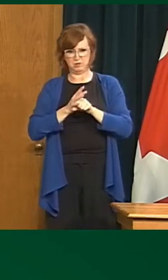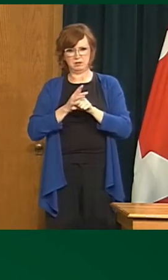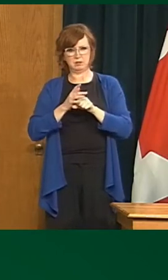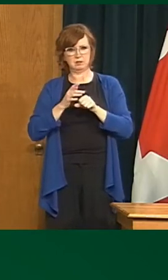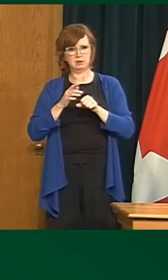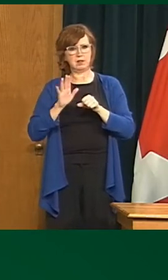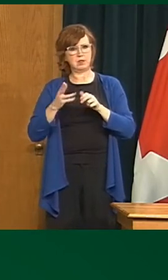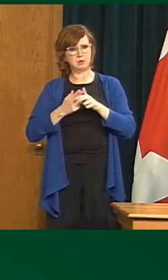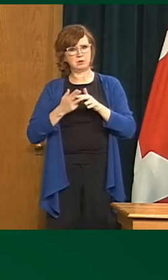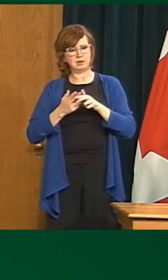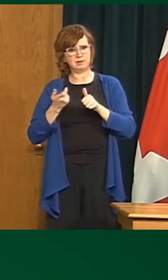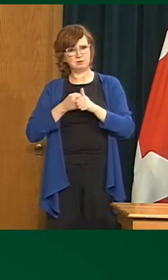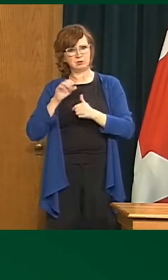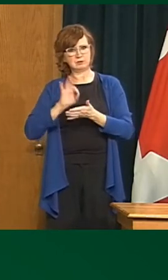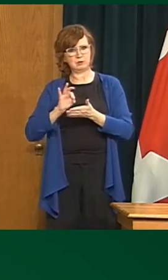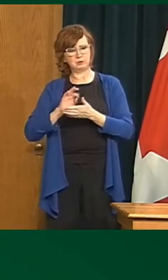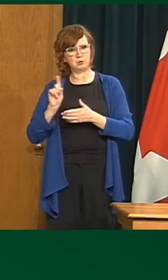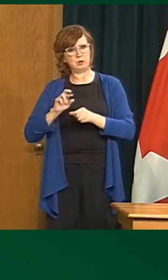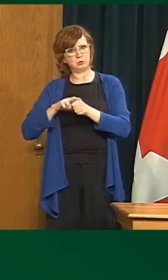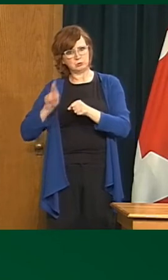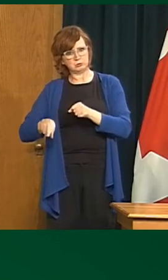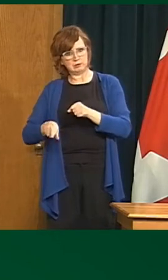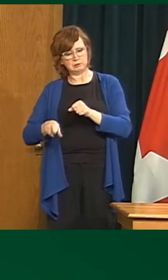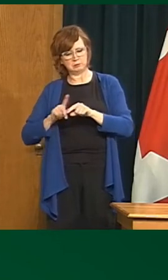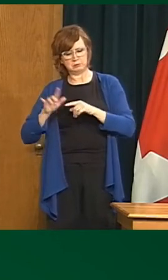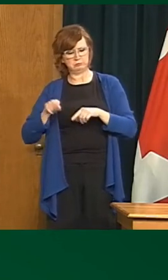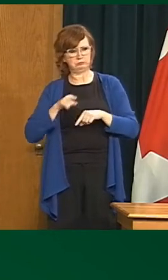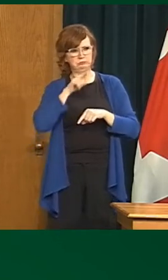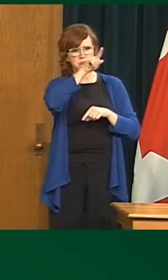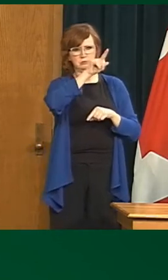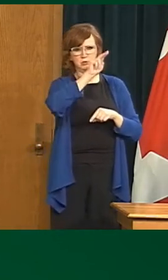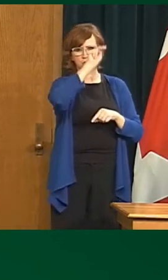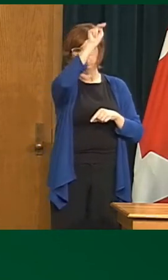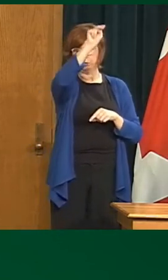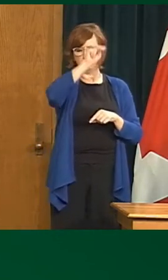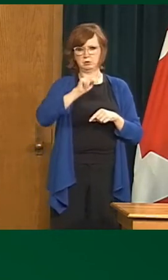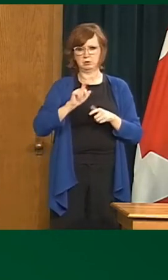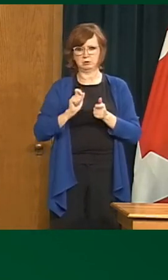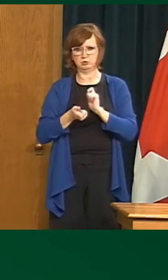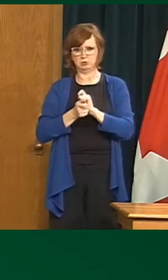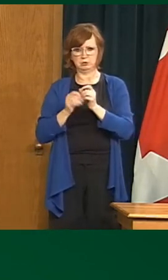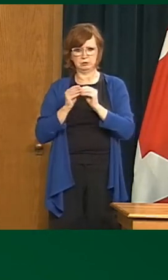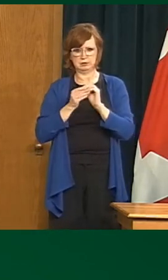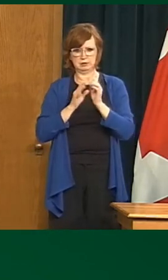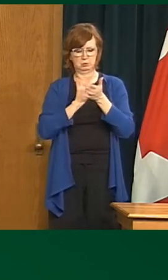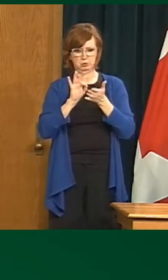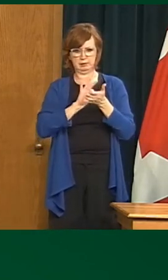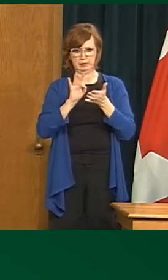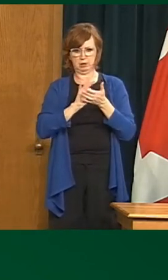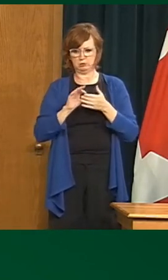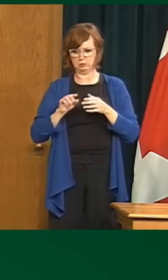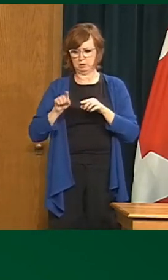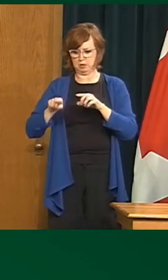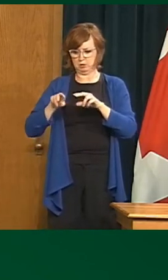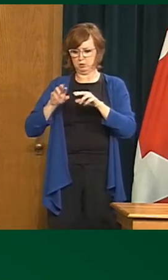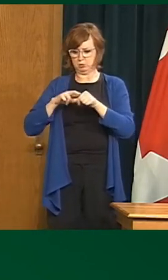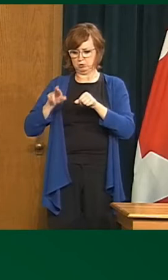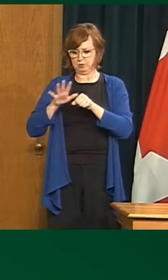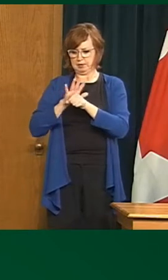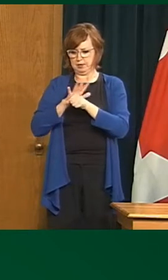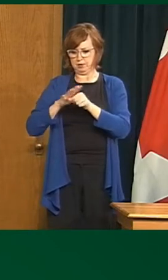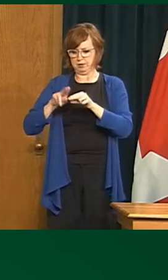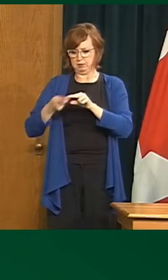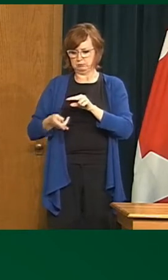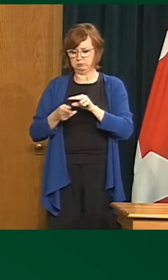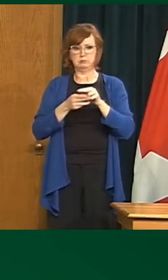made, but where the residence and health card is registered in. Just an administrative reassignment. We'll